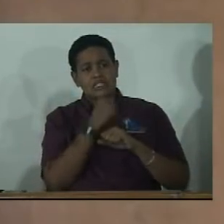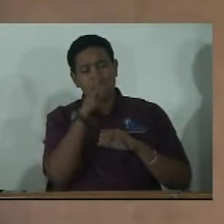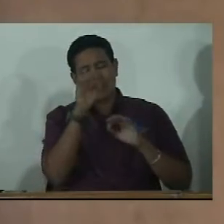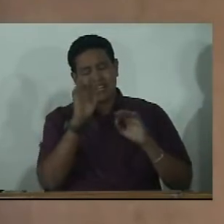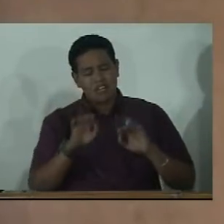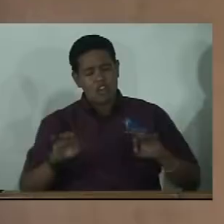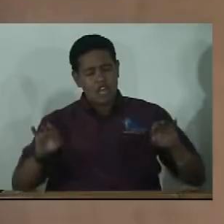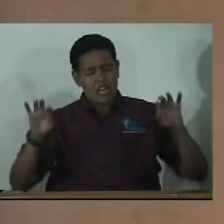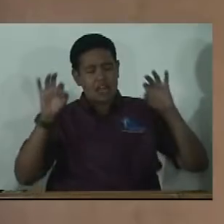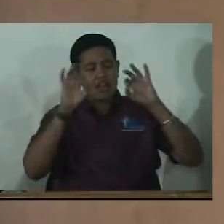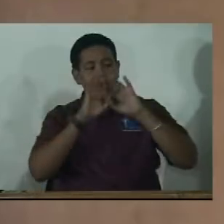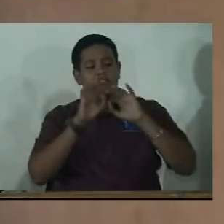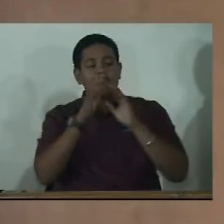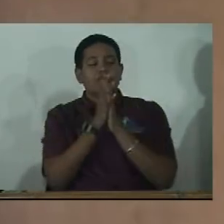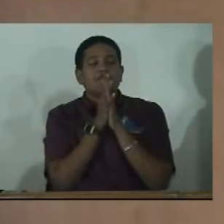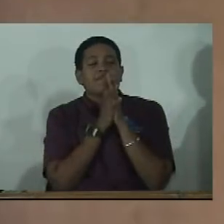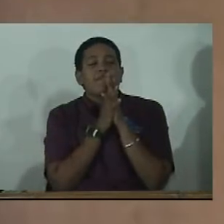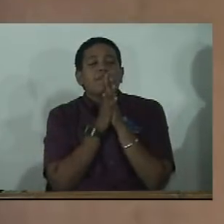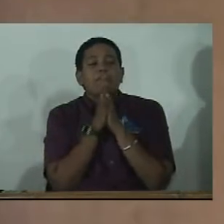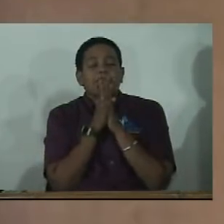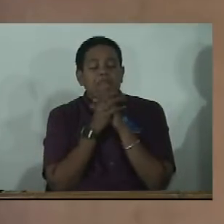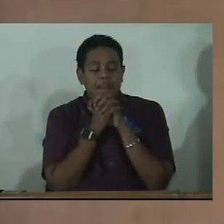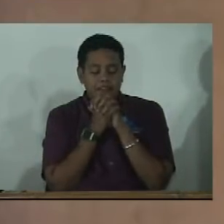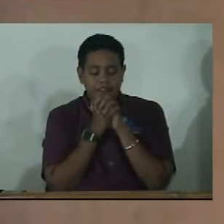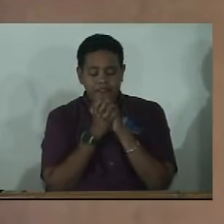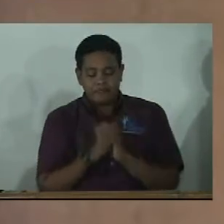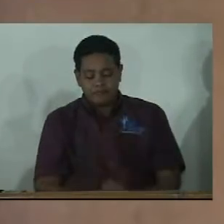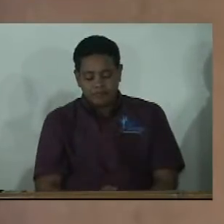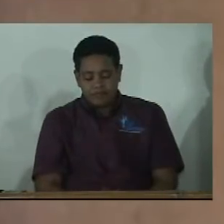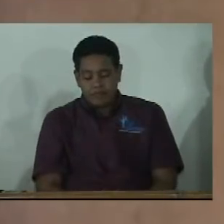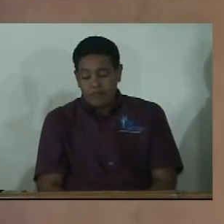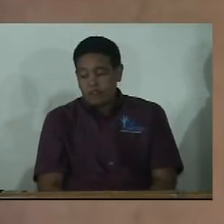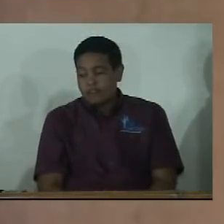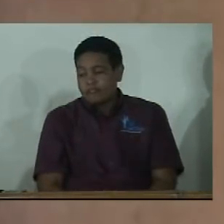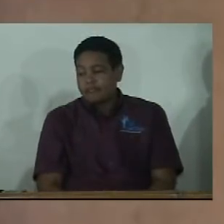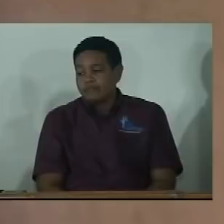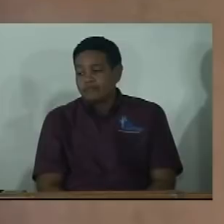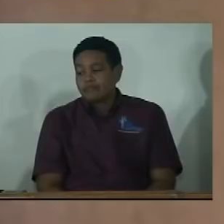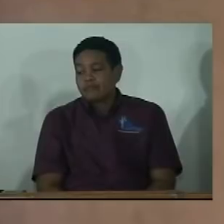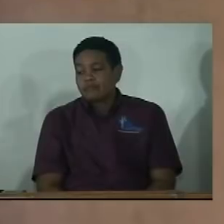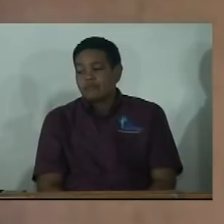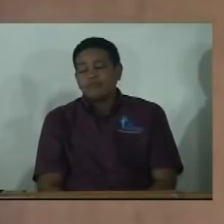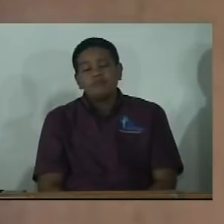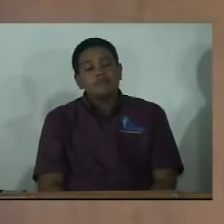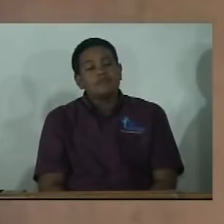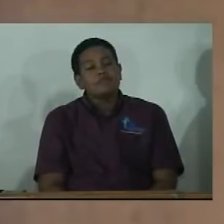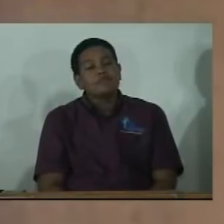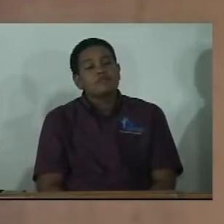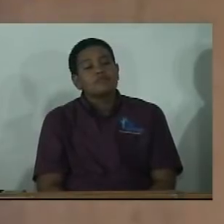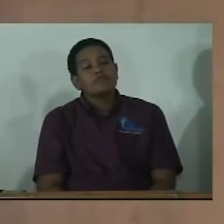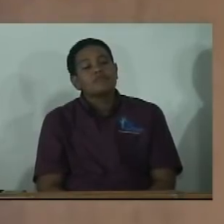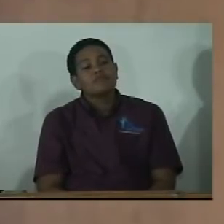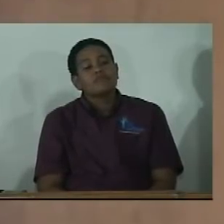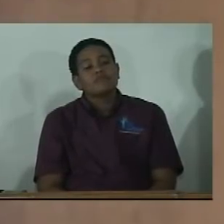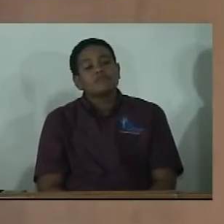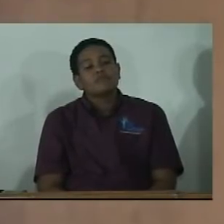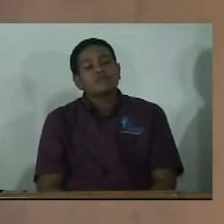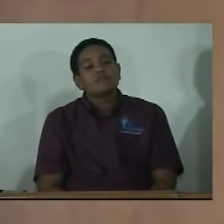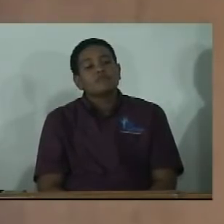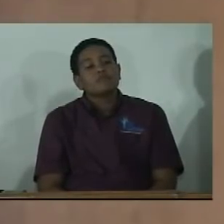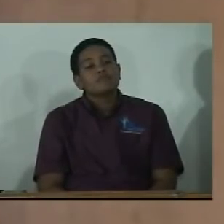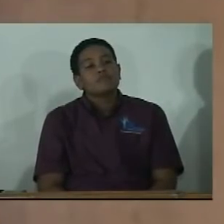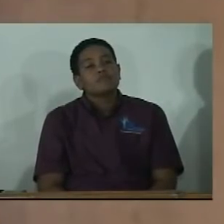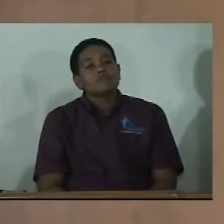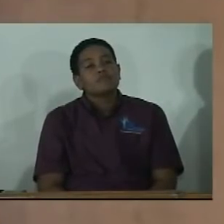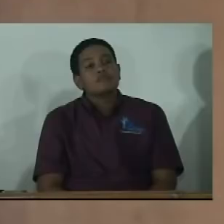critical. And we do have some concerns, or the sector does have some concerns